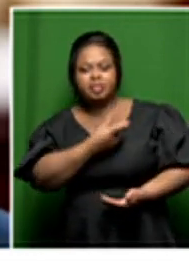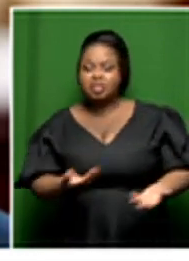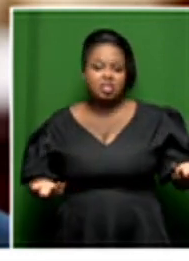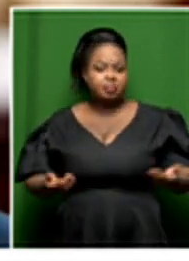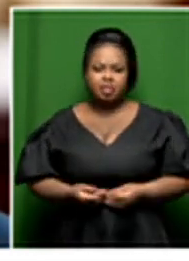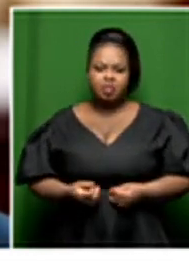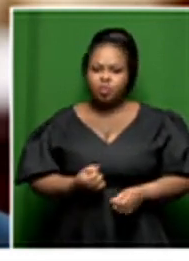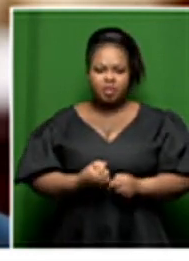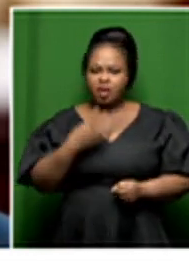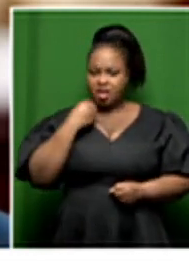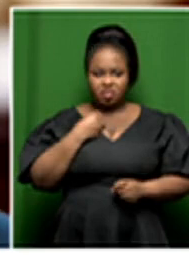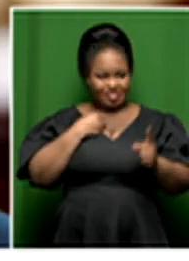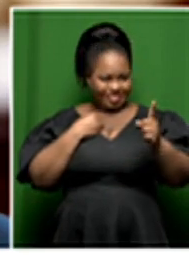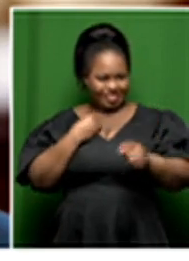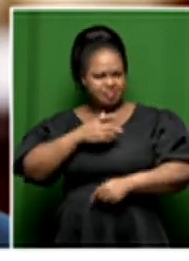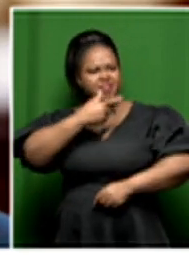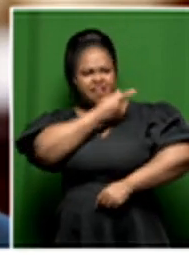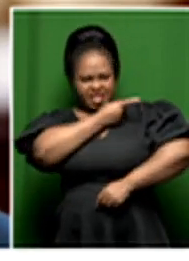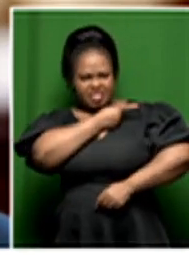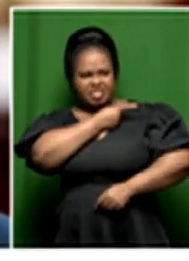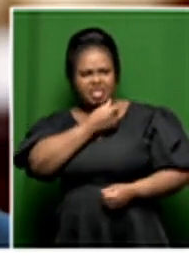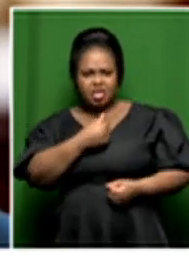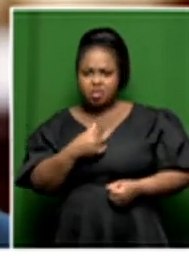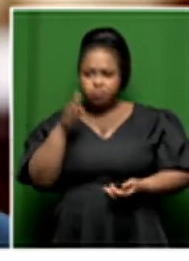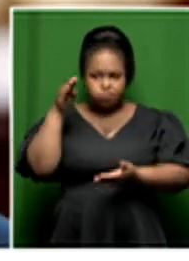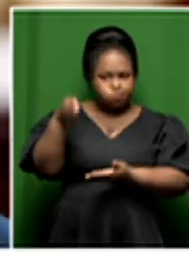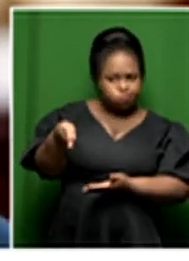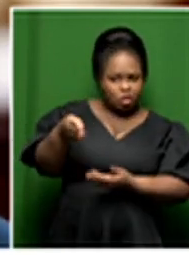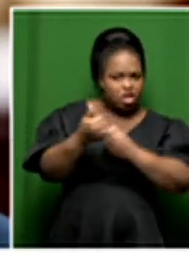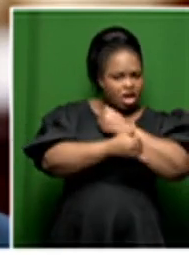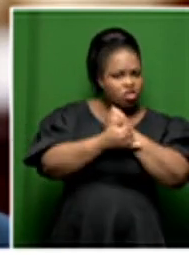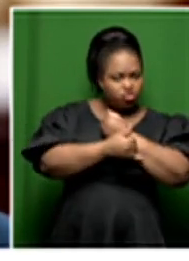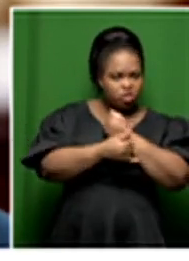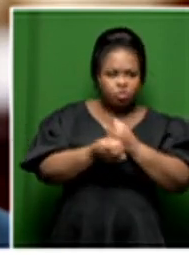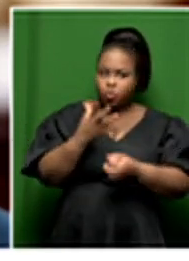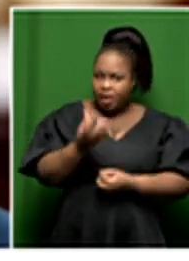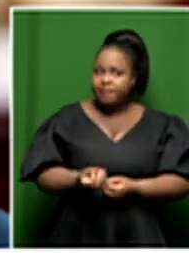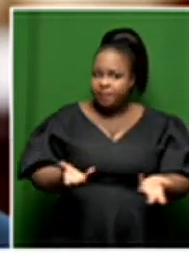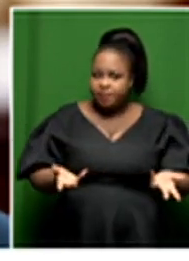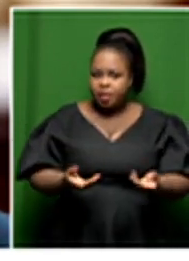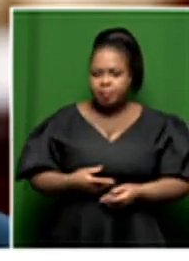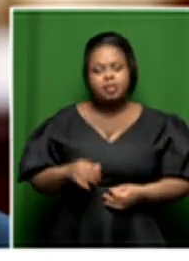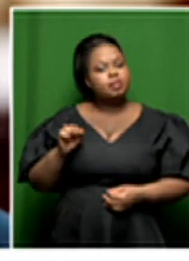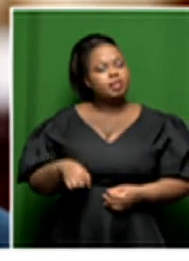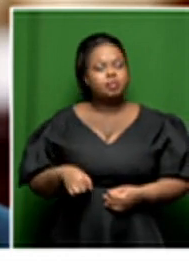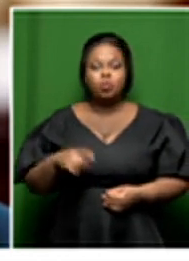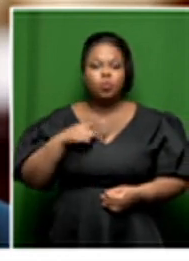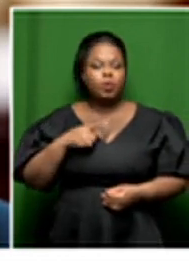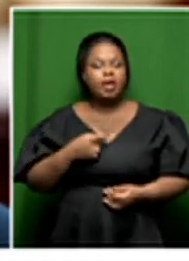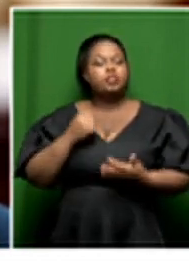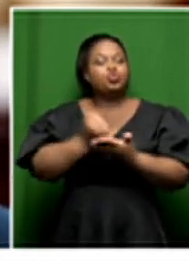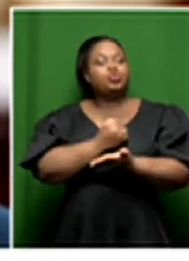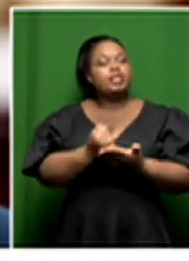nobody's asking the question whether these vaccines are actually in country and whether they exist. In the absence thereof, there is